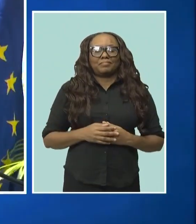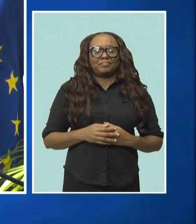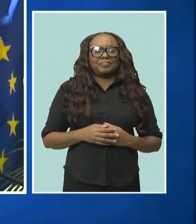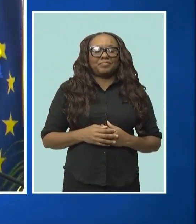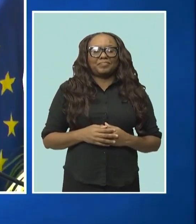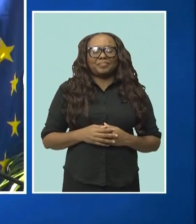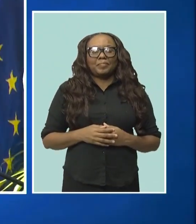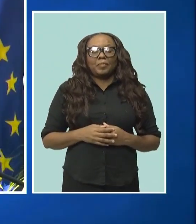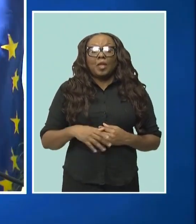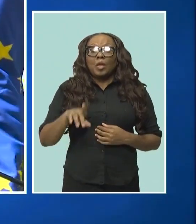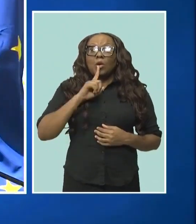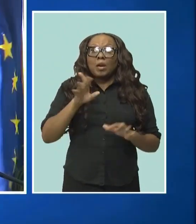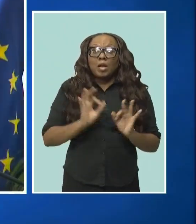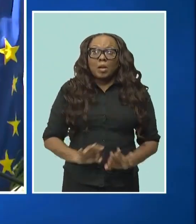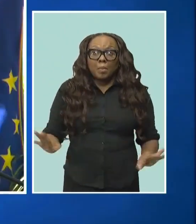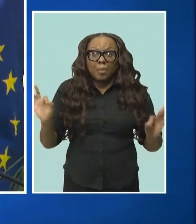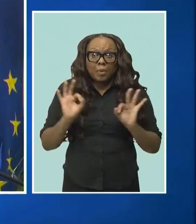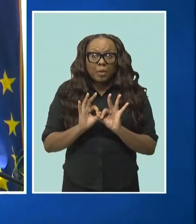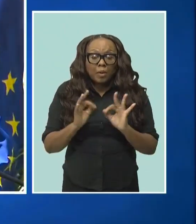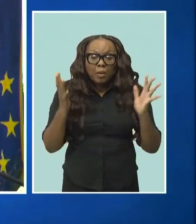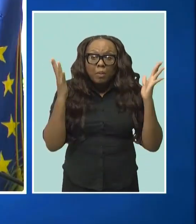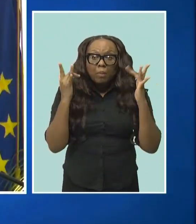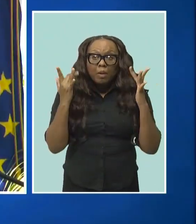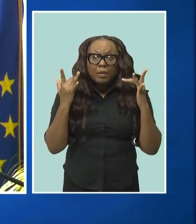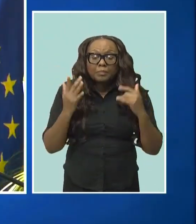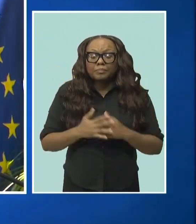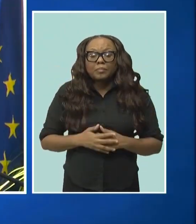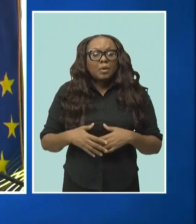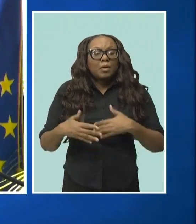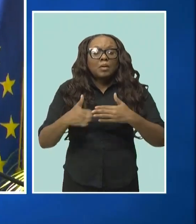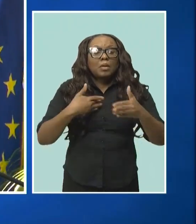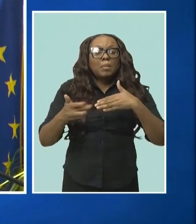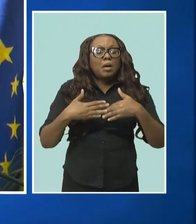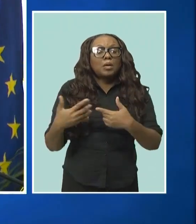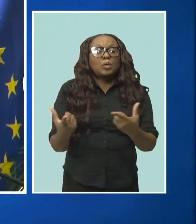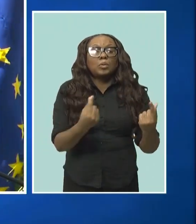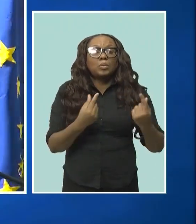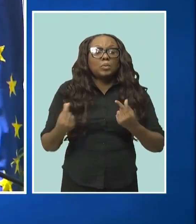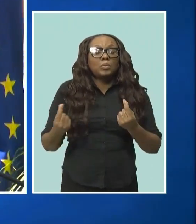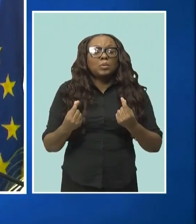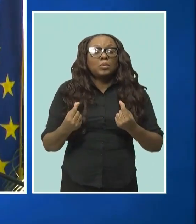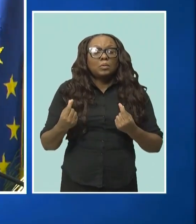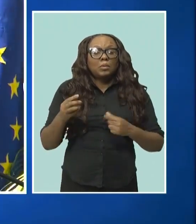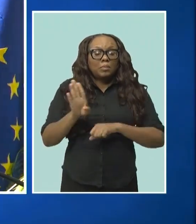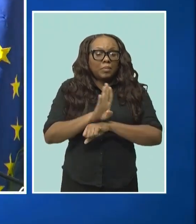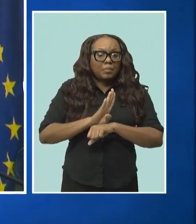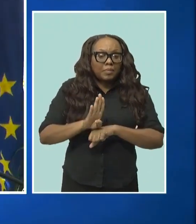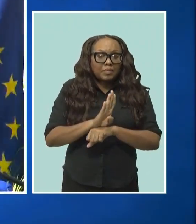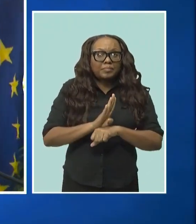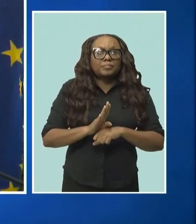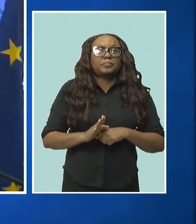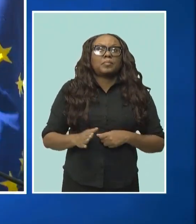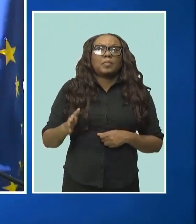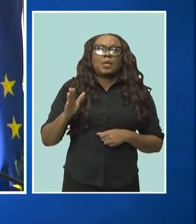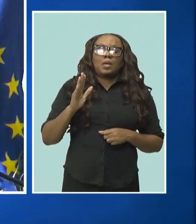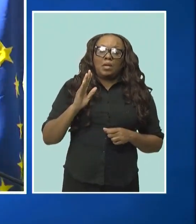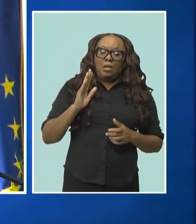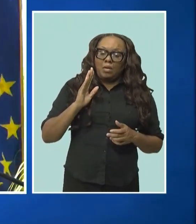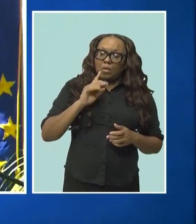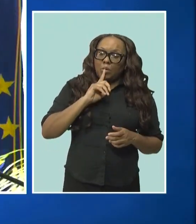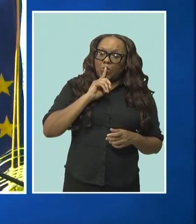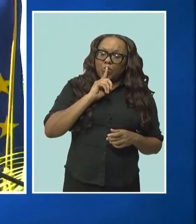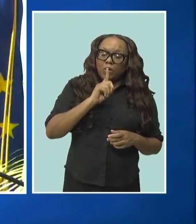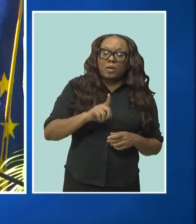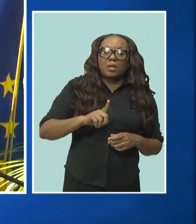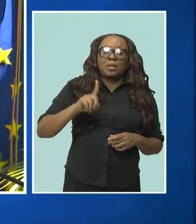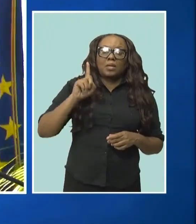because at the end of the day, whatever you do nationally will only have a real effect if it is mirrored by